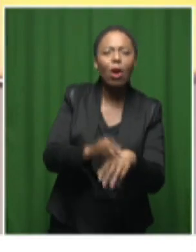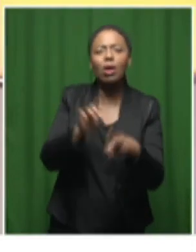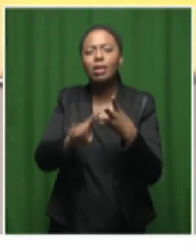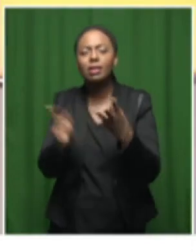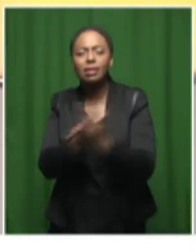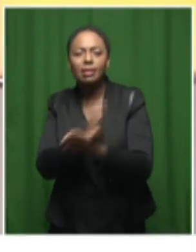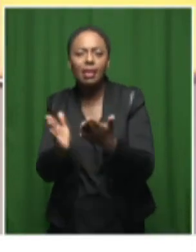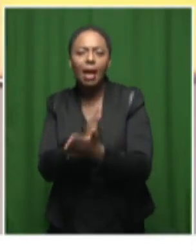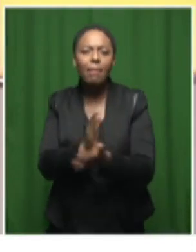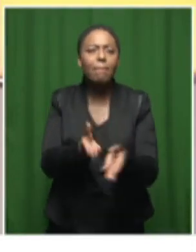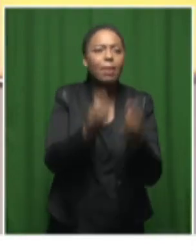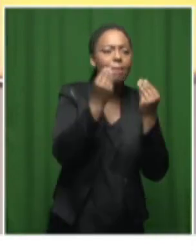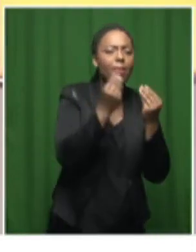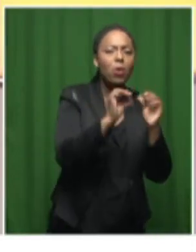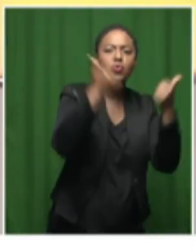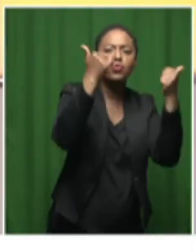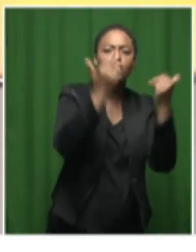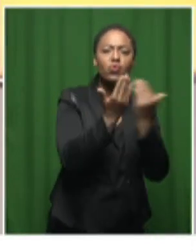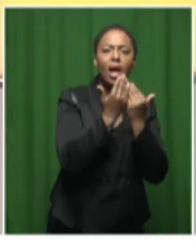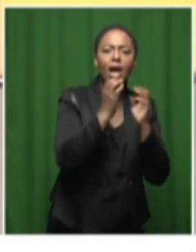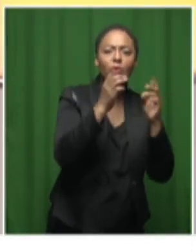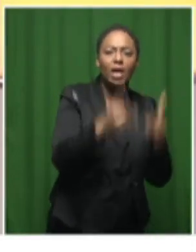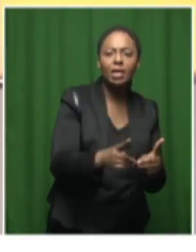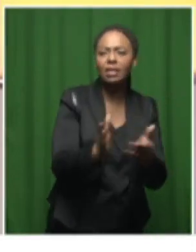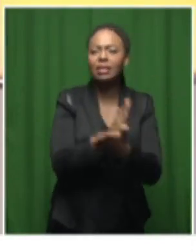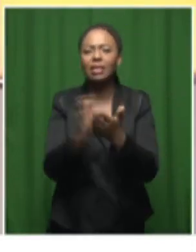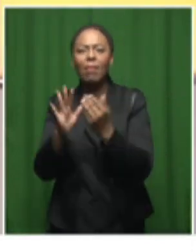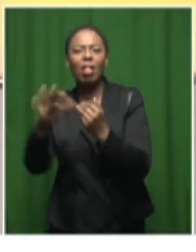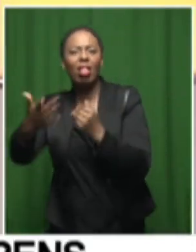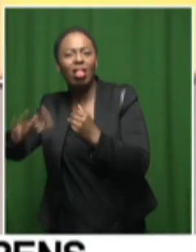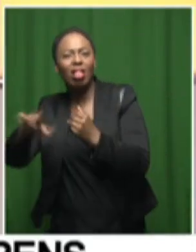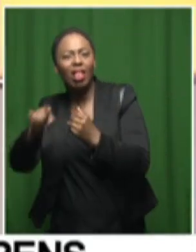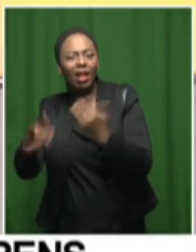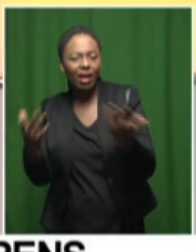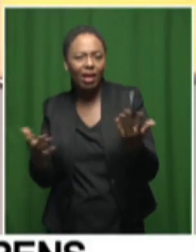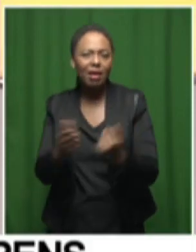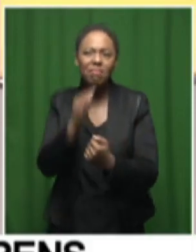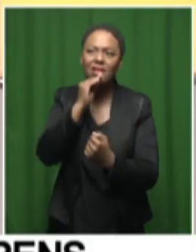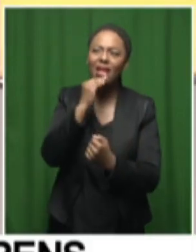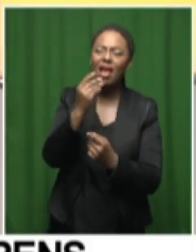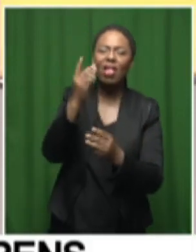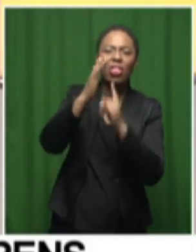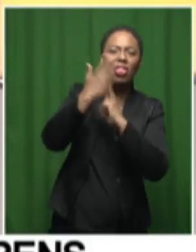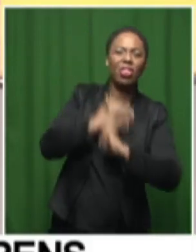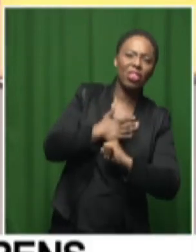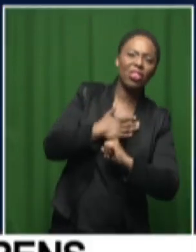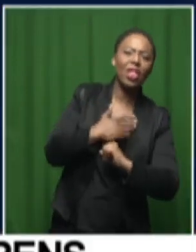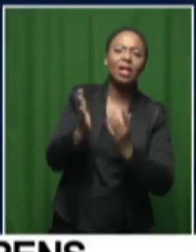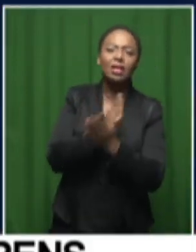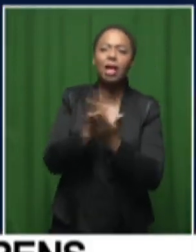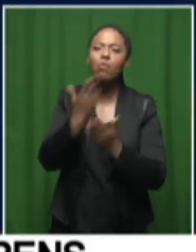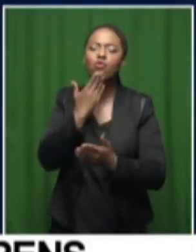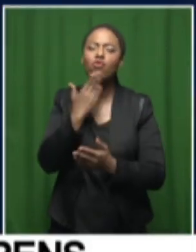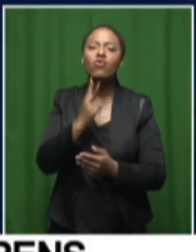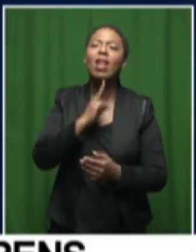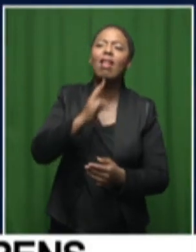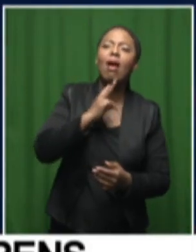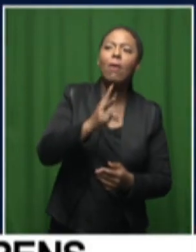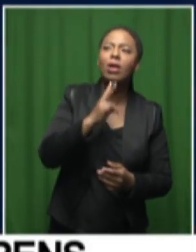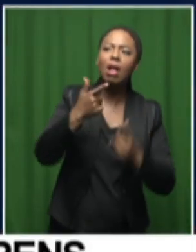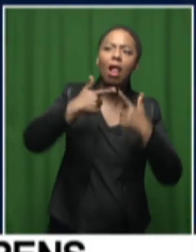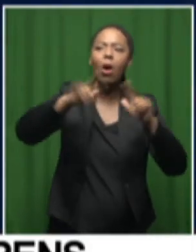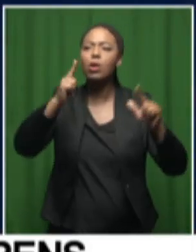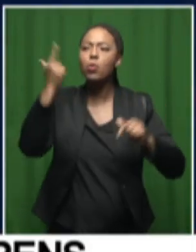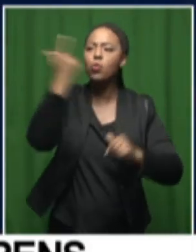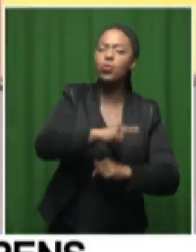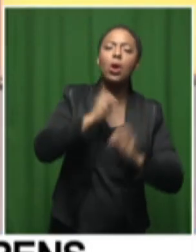getting a better education than others? Is it the fact that we are actually discriminating against people that don't have a certain type of accent, or didn't